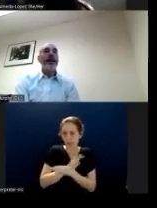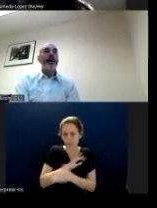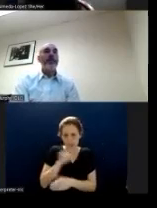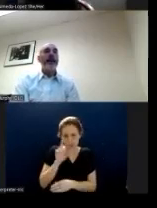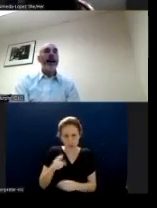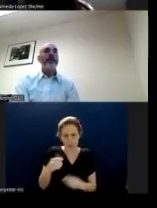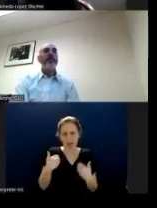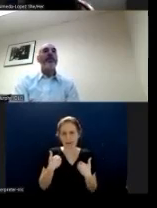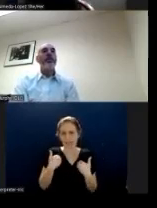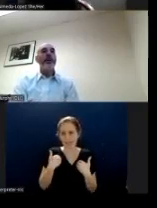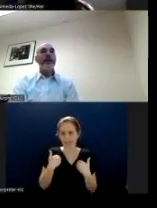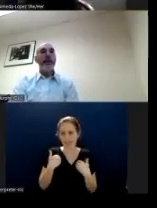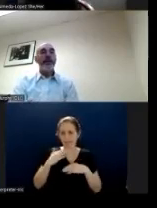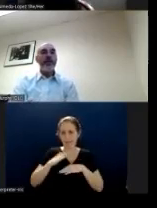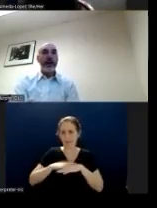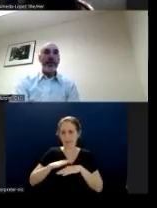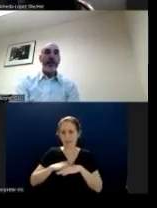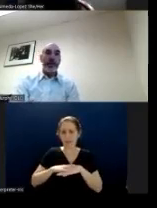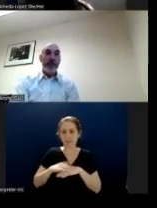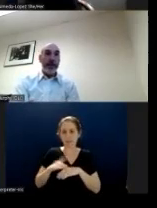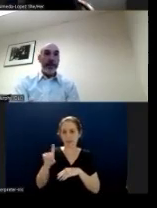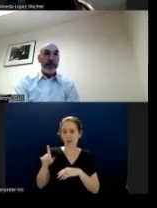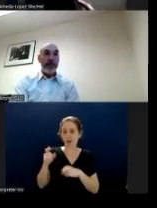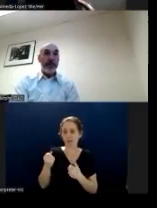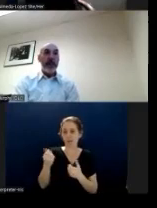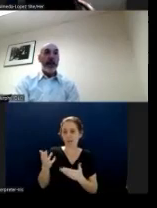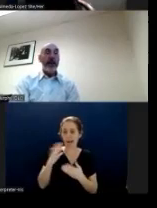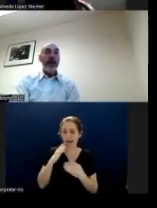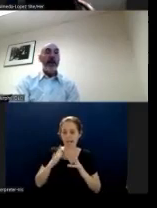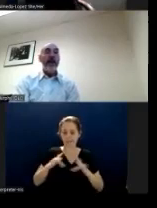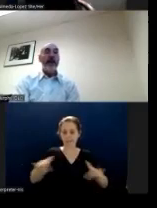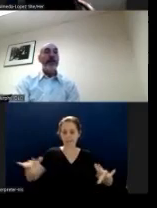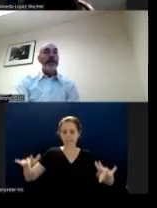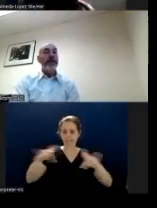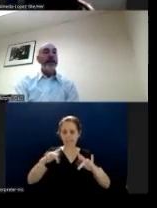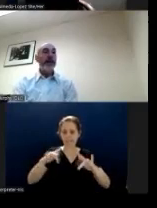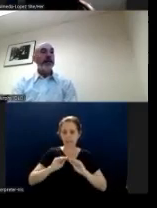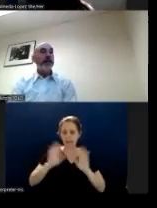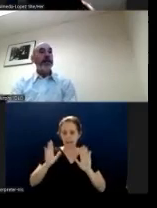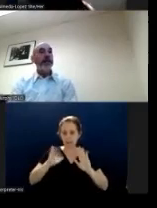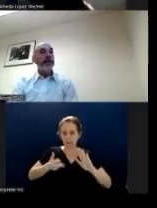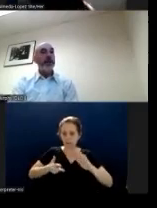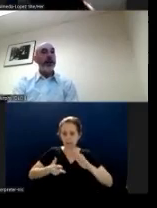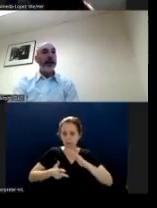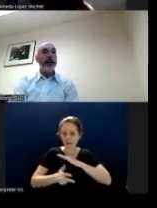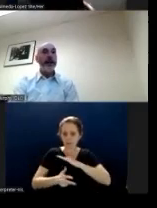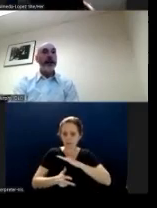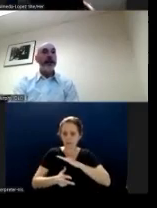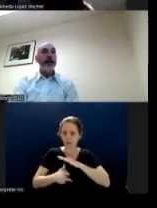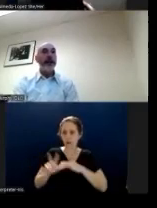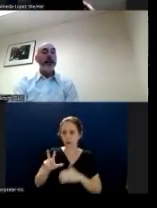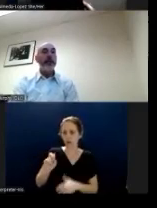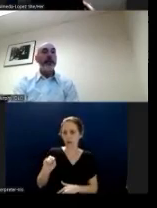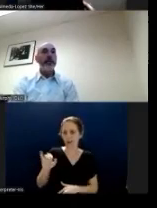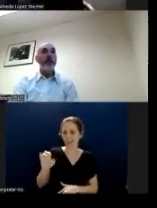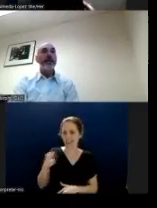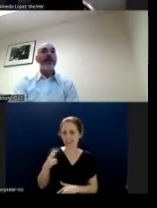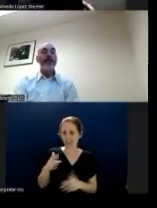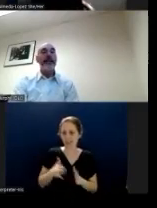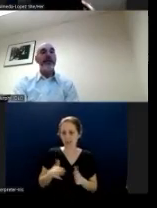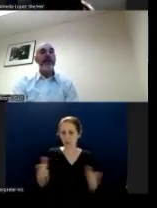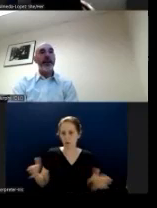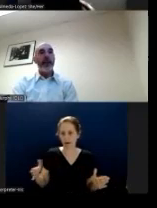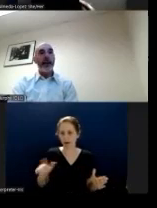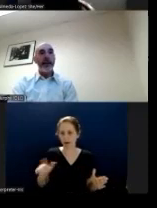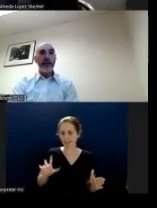be at least one that provides clear space underneath it that's 30 inches wide and